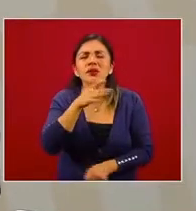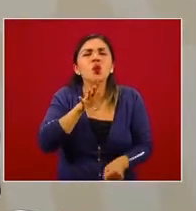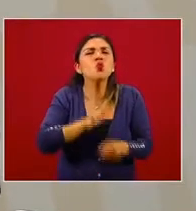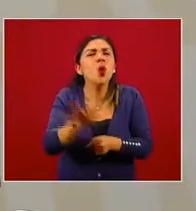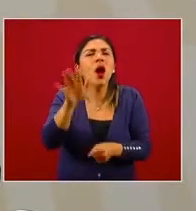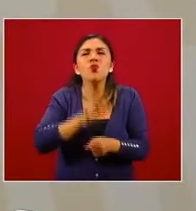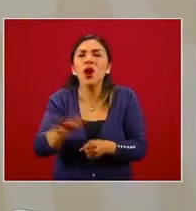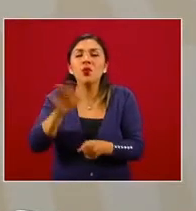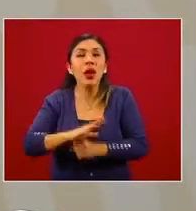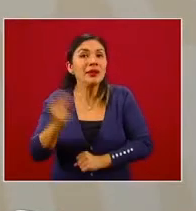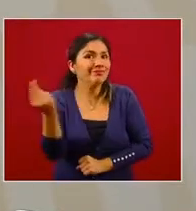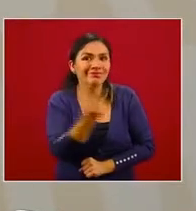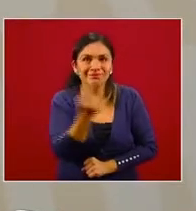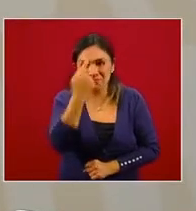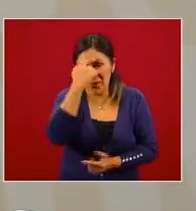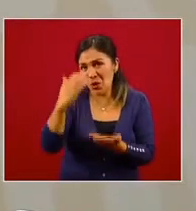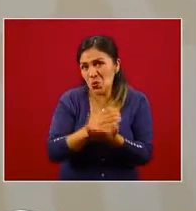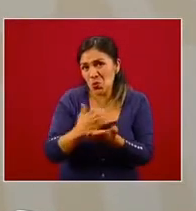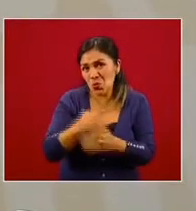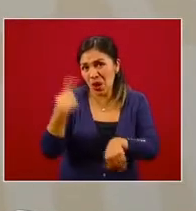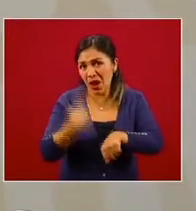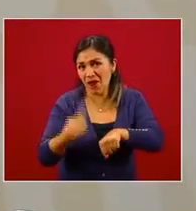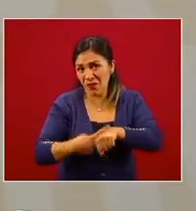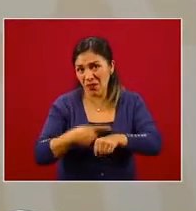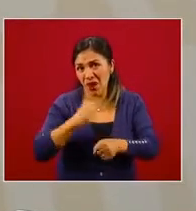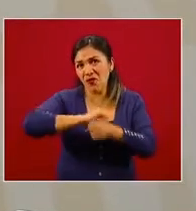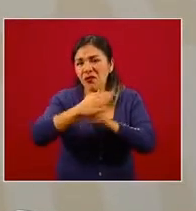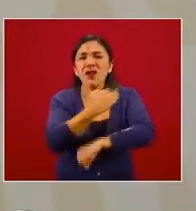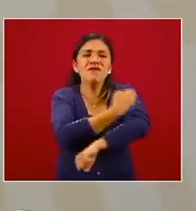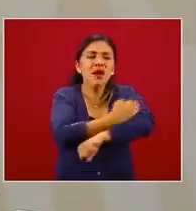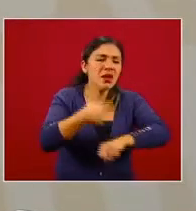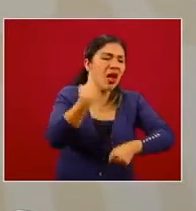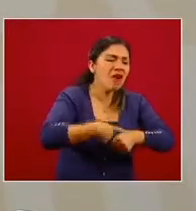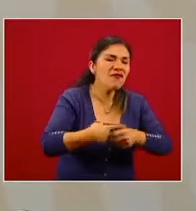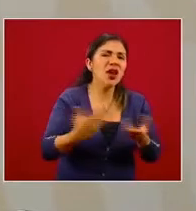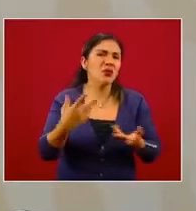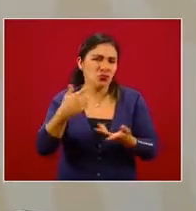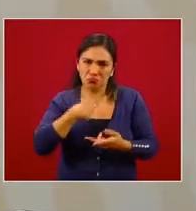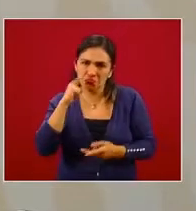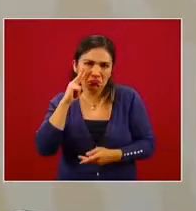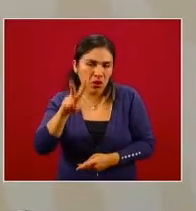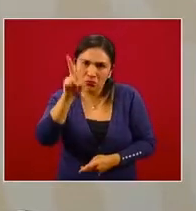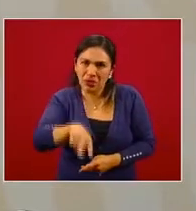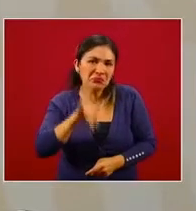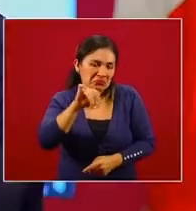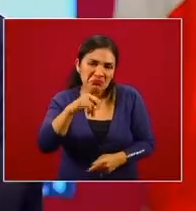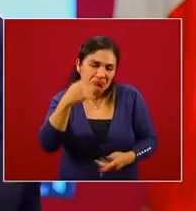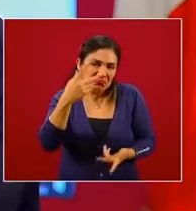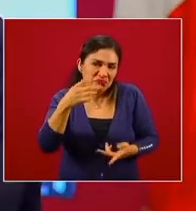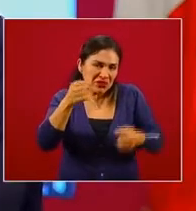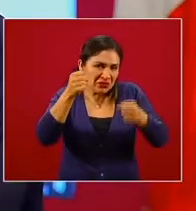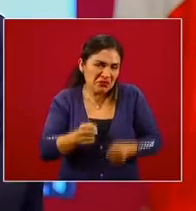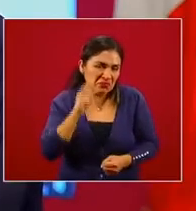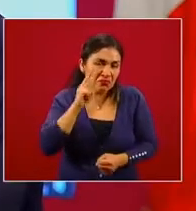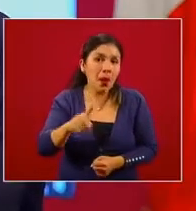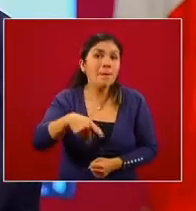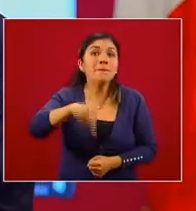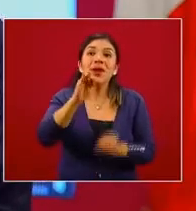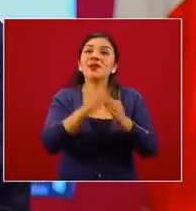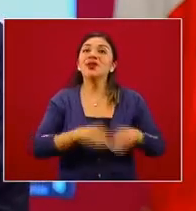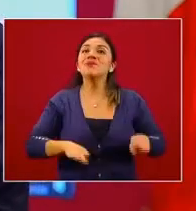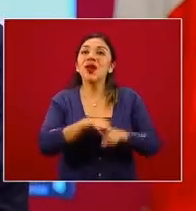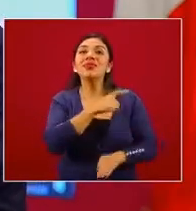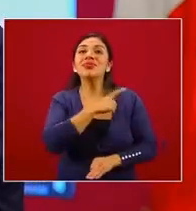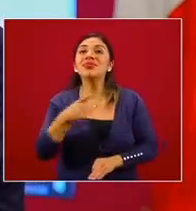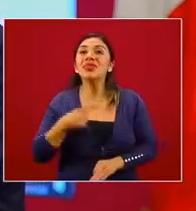that there would be a medicine, a medication that would be available for their family members to take. That's totally legitimate. But